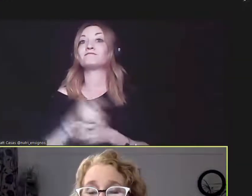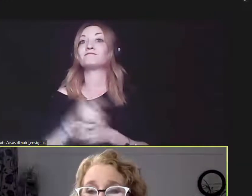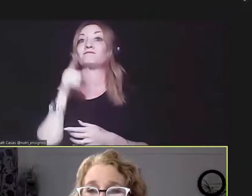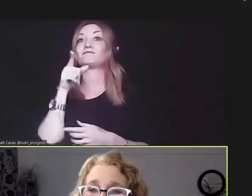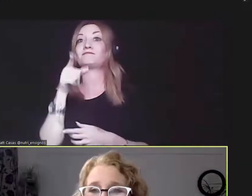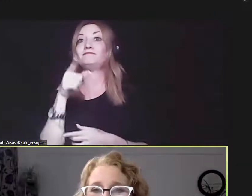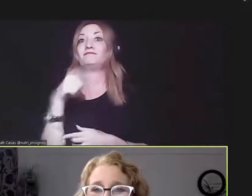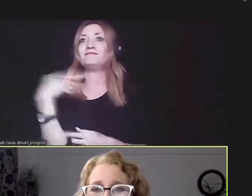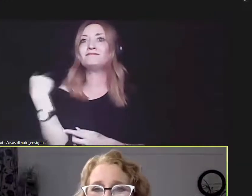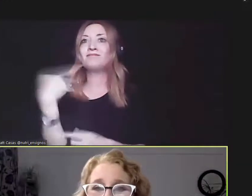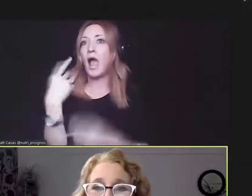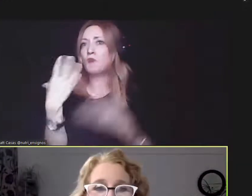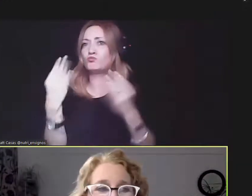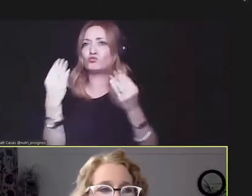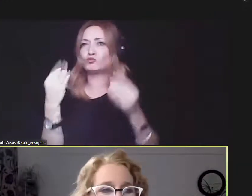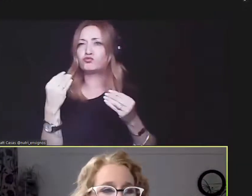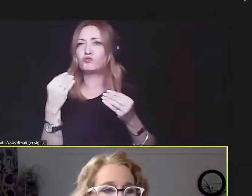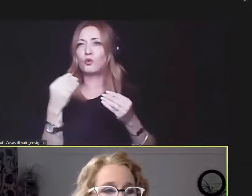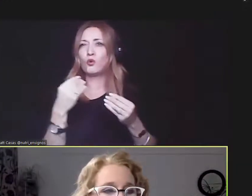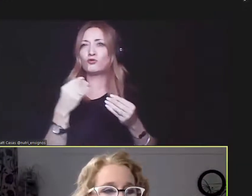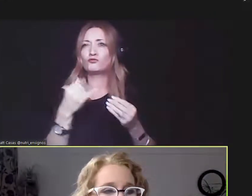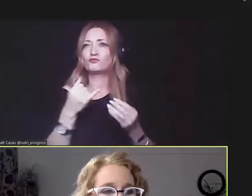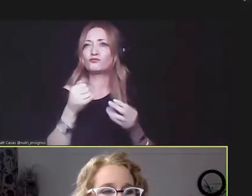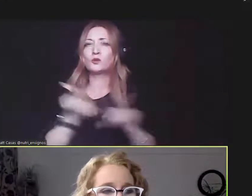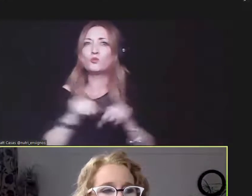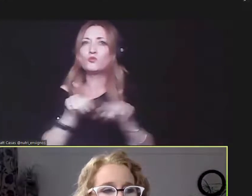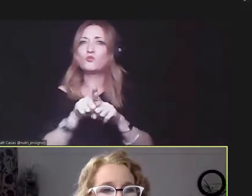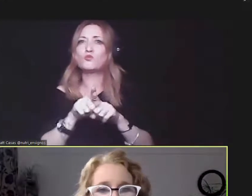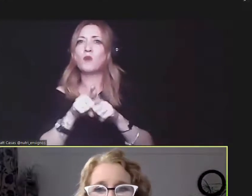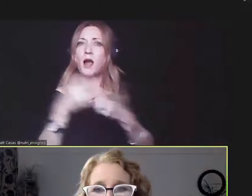let's take a look at a couple of